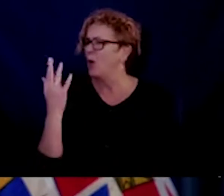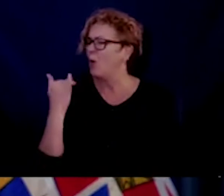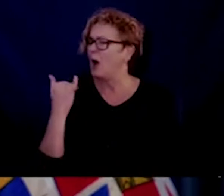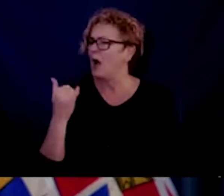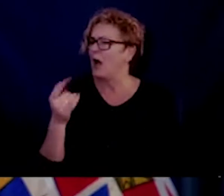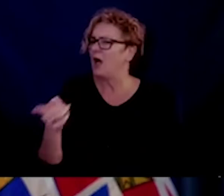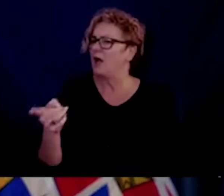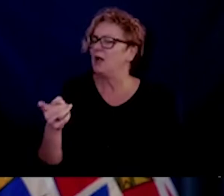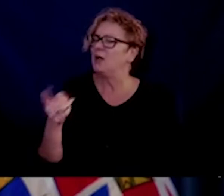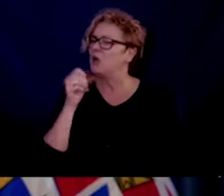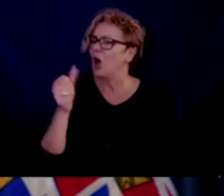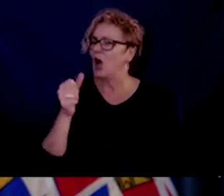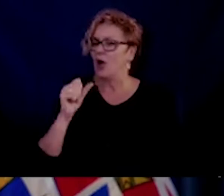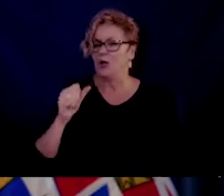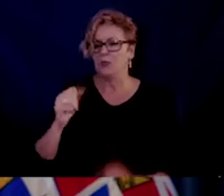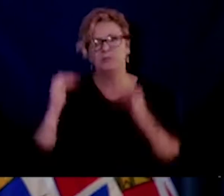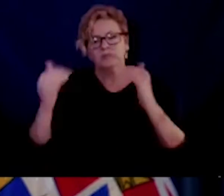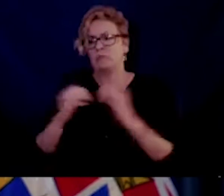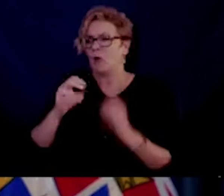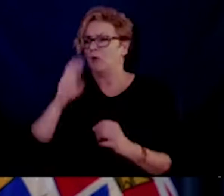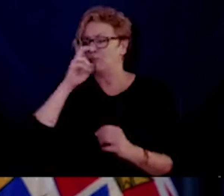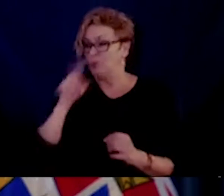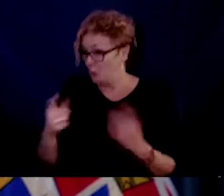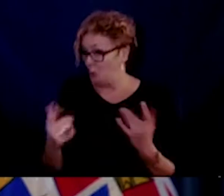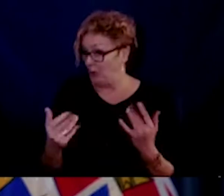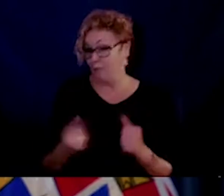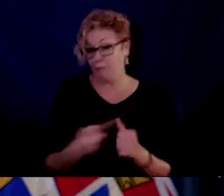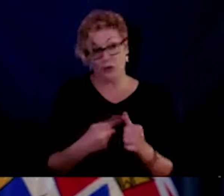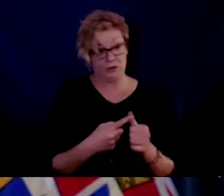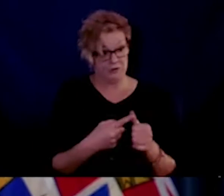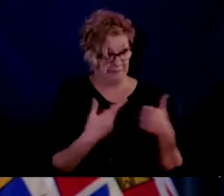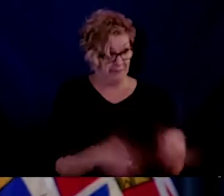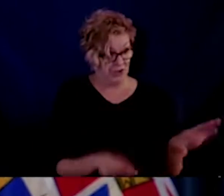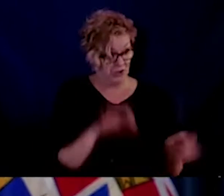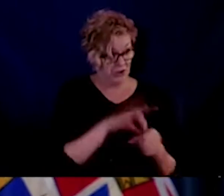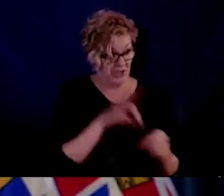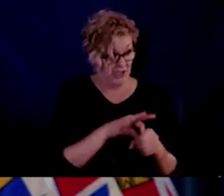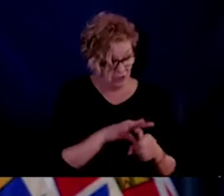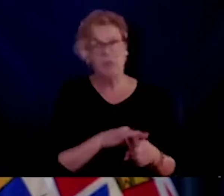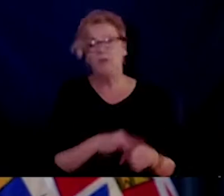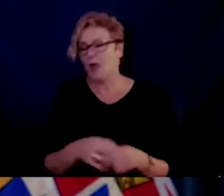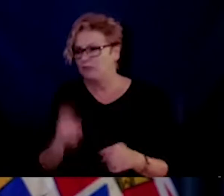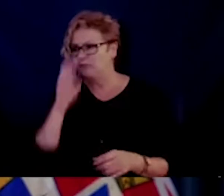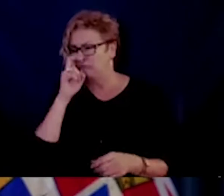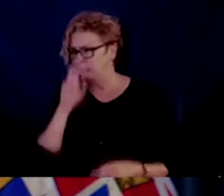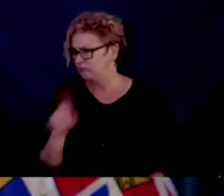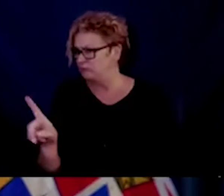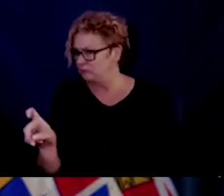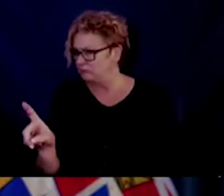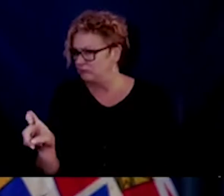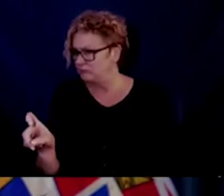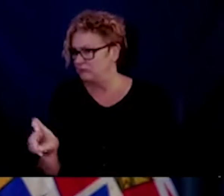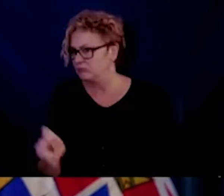was underway and you were holding off? No, I think it's pretty obvious to people that we were doing a number of things through the